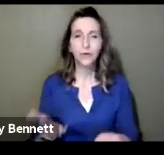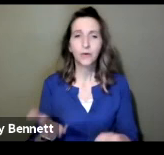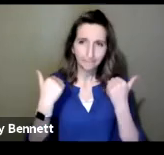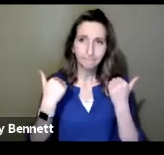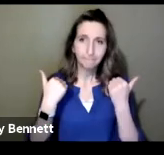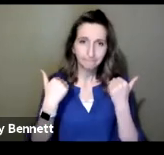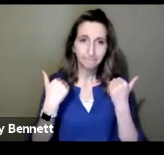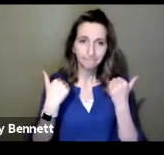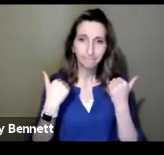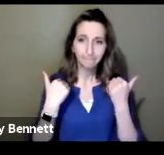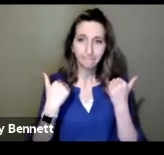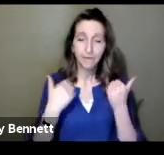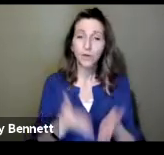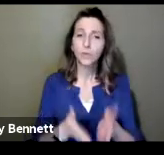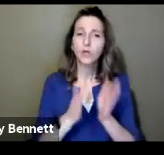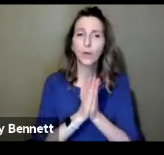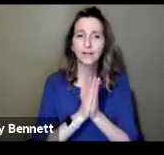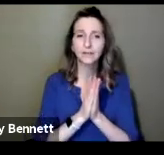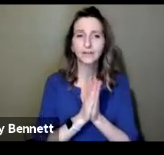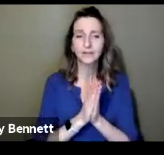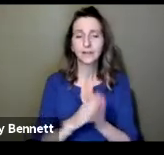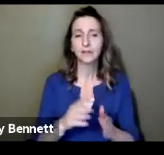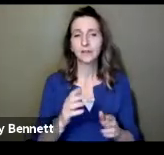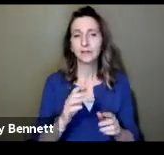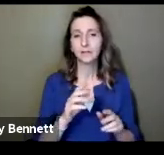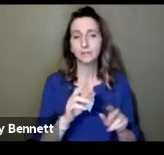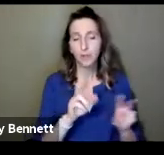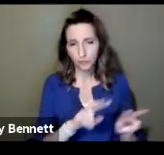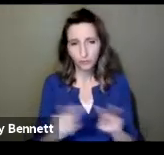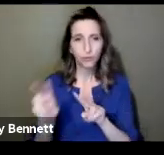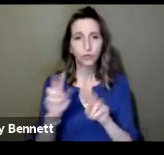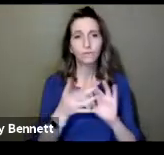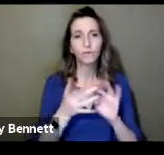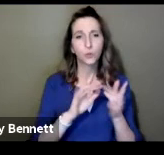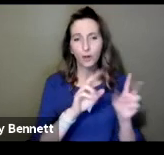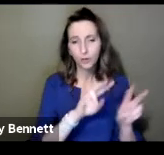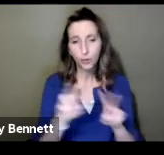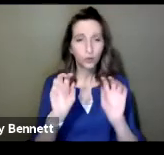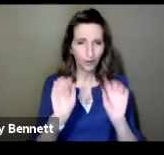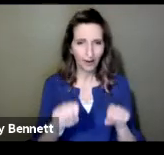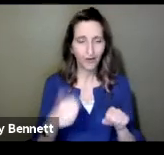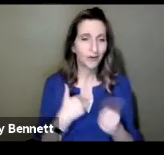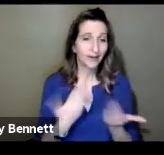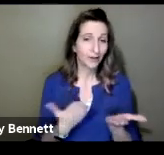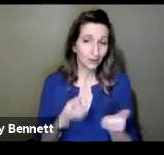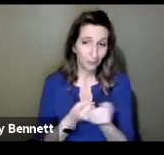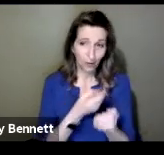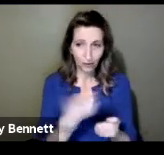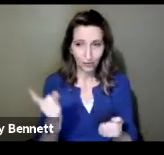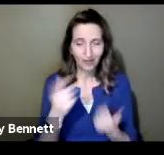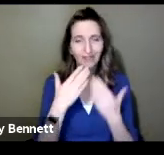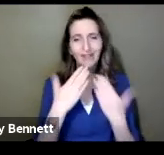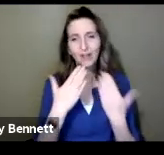and request a virtual tour if you need it, but we are here to service you. Thank you guys so much and have a good night.